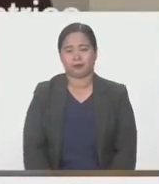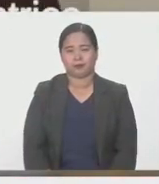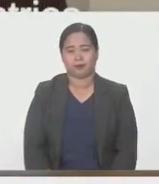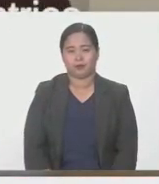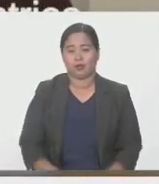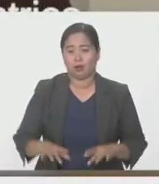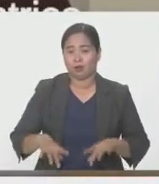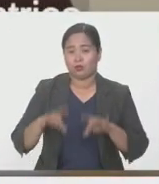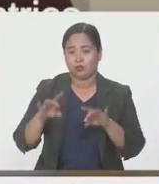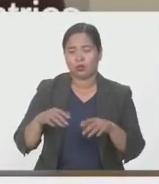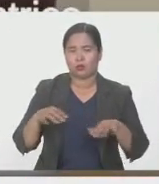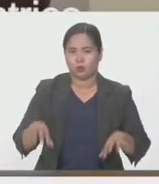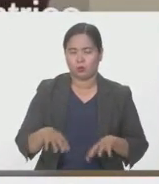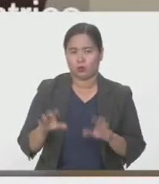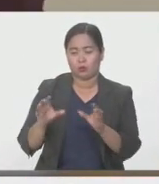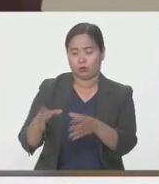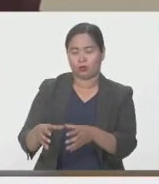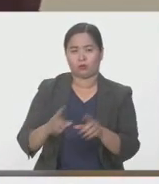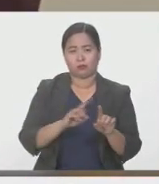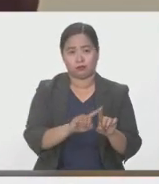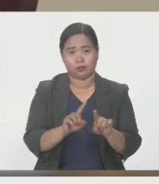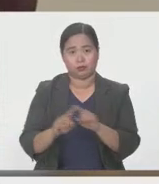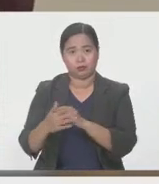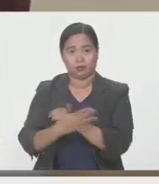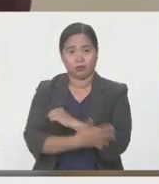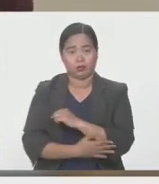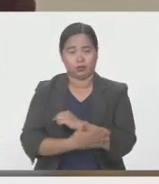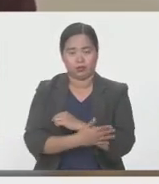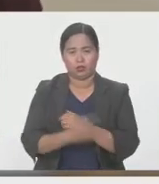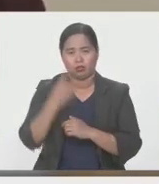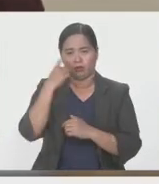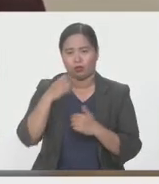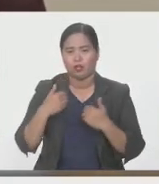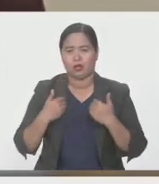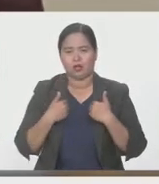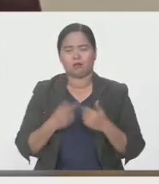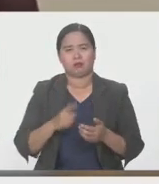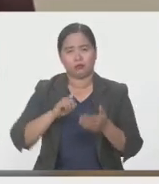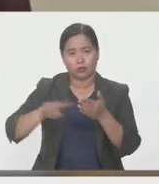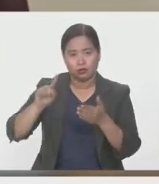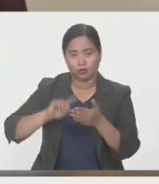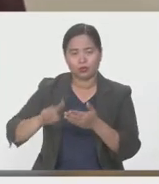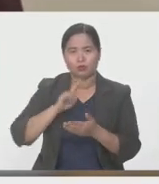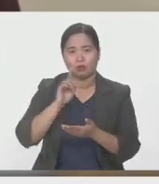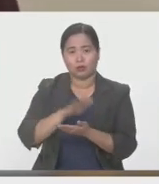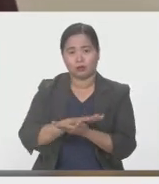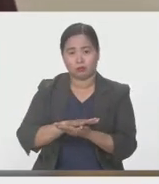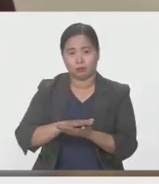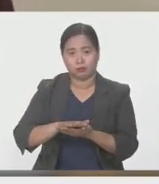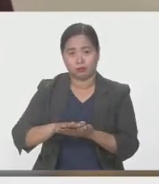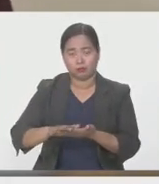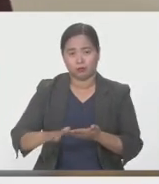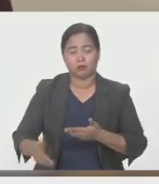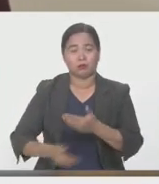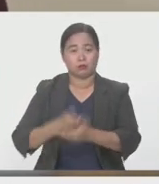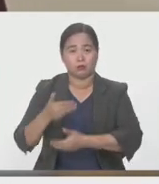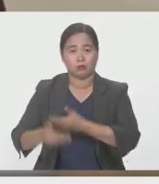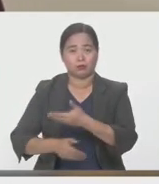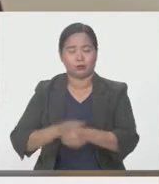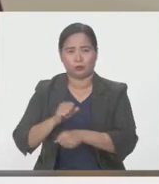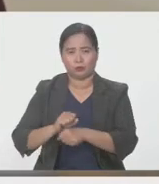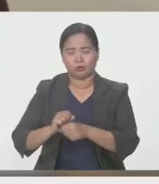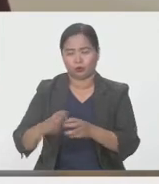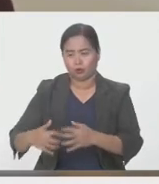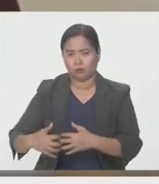Australia has been working with a group of donor countries and with UNRWA on the shared objective of ensuring the integrity of UNRWA's operations,